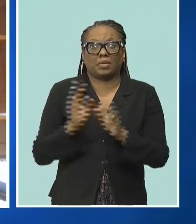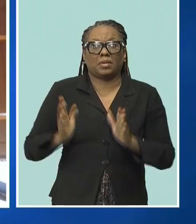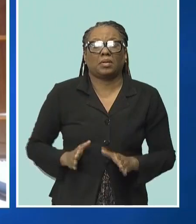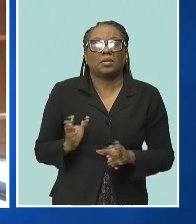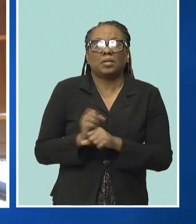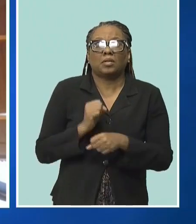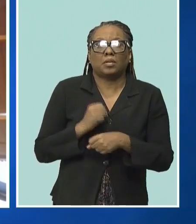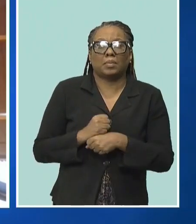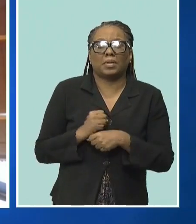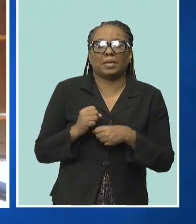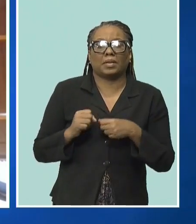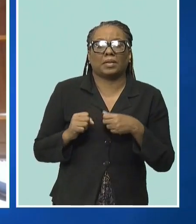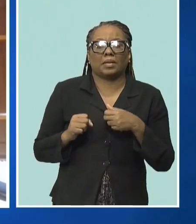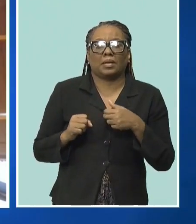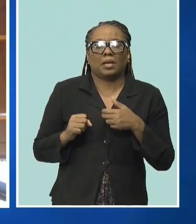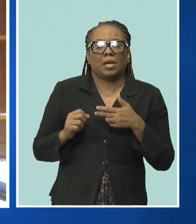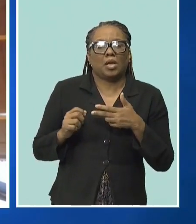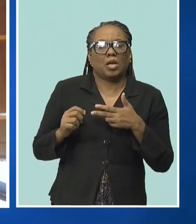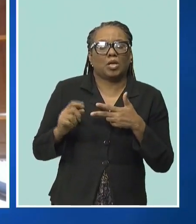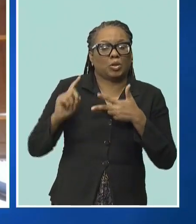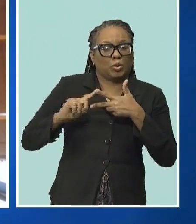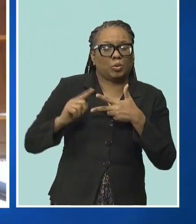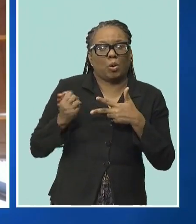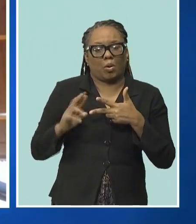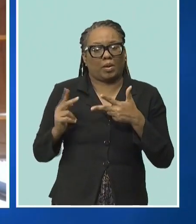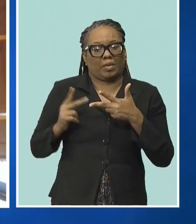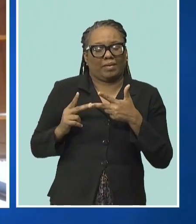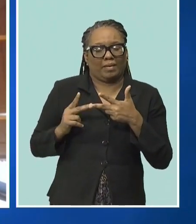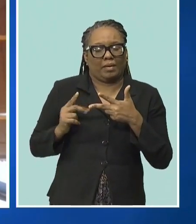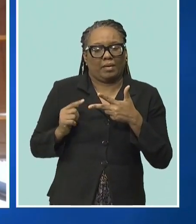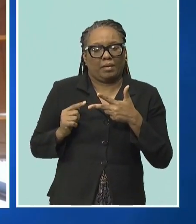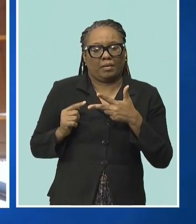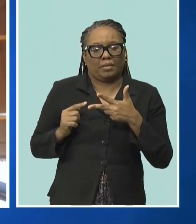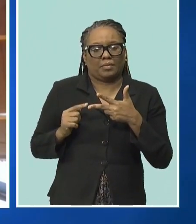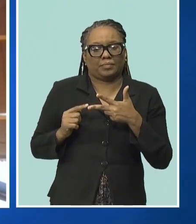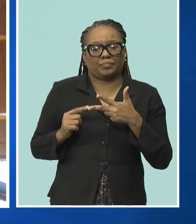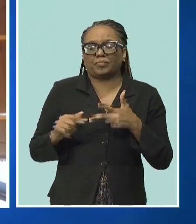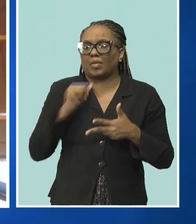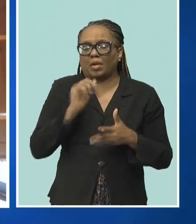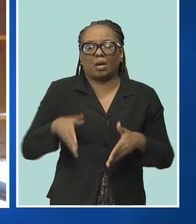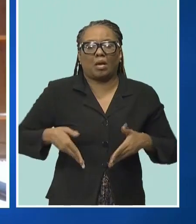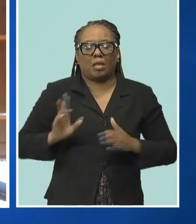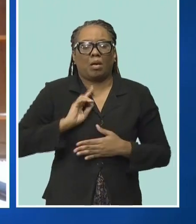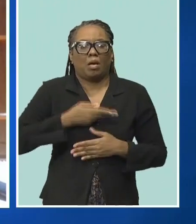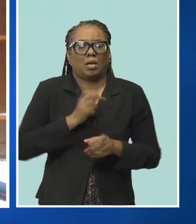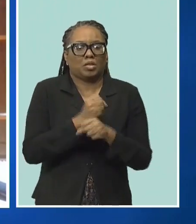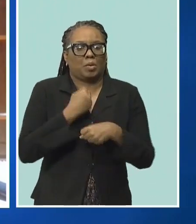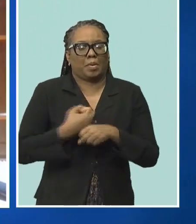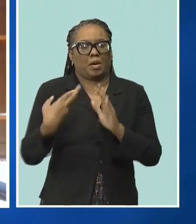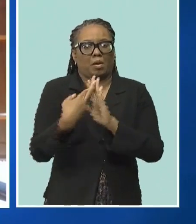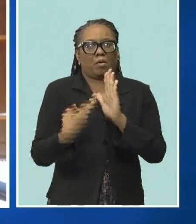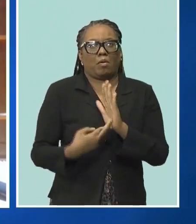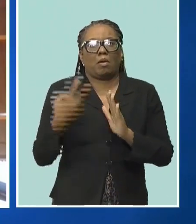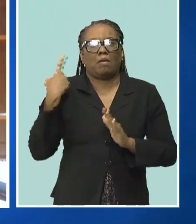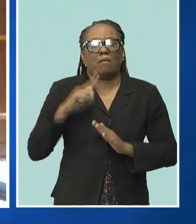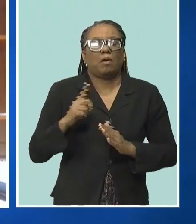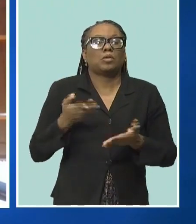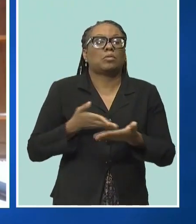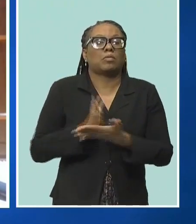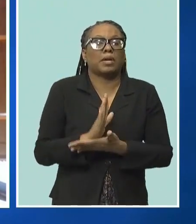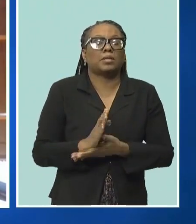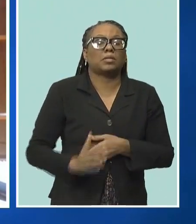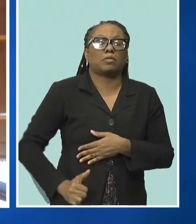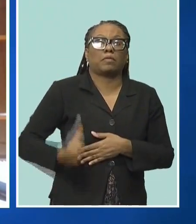two, and then the fees order. It did not allow for making a regulation with respect to the right to refuse dangerous